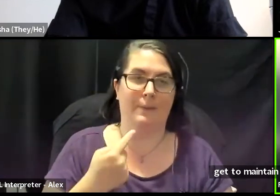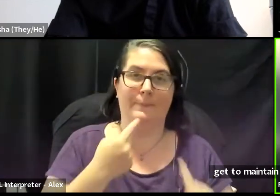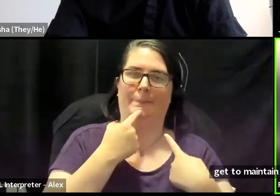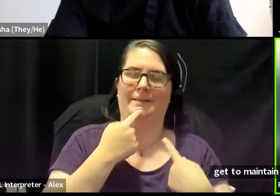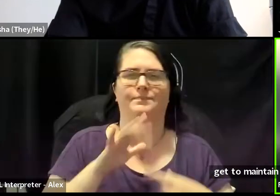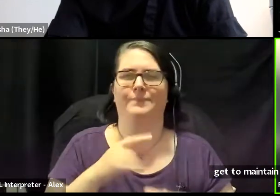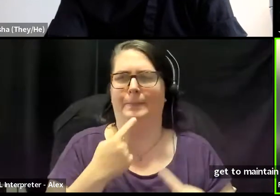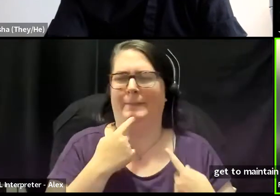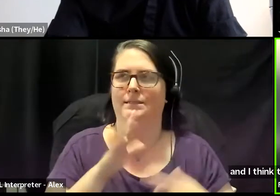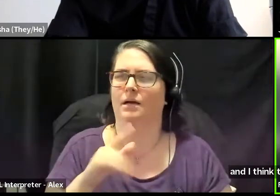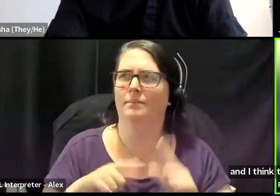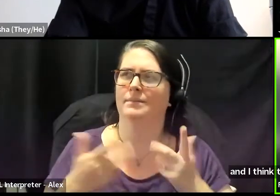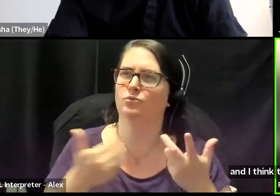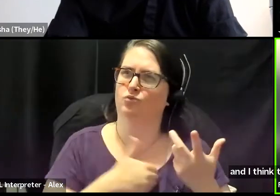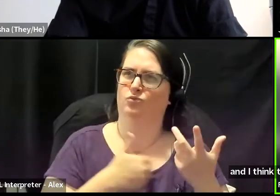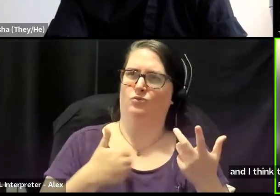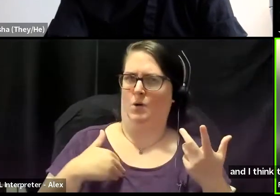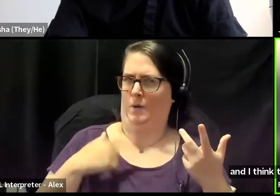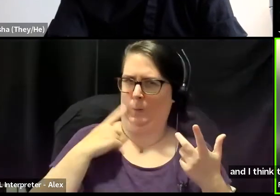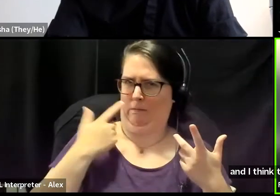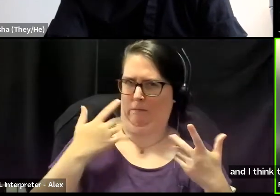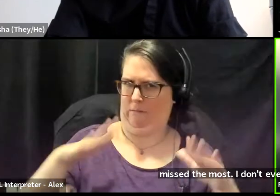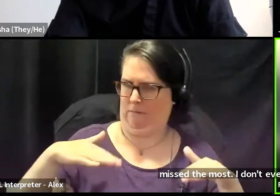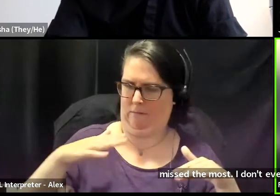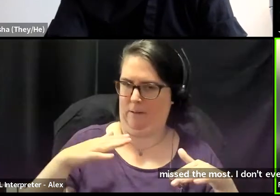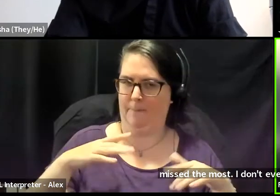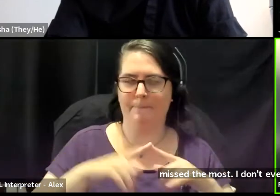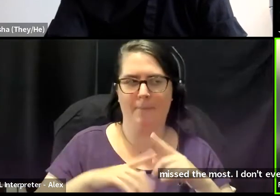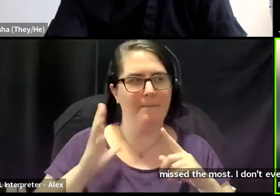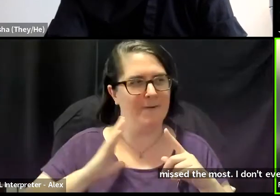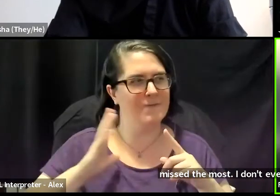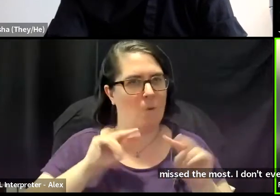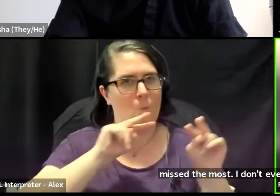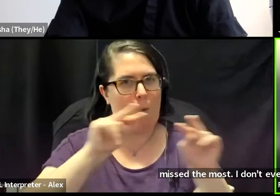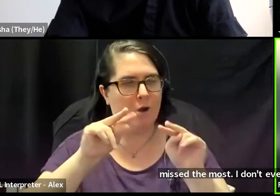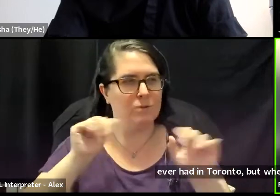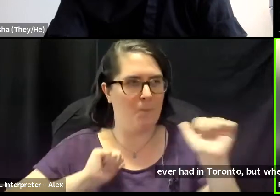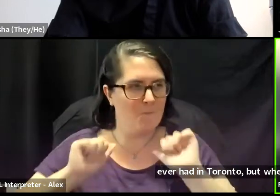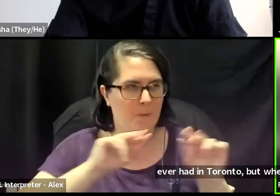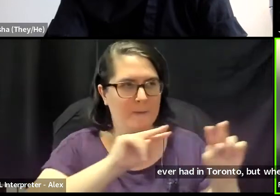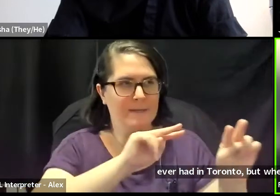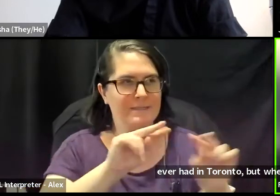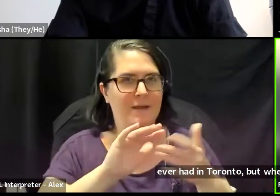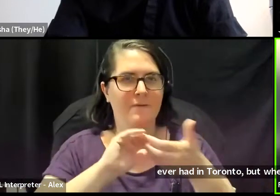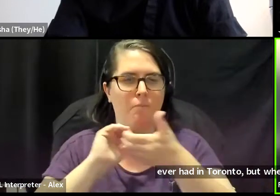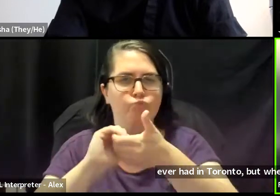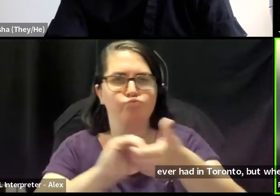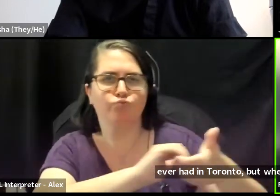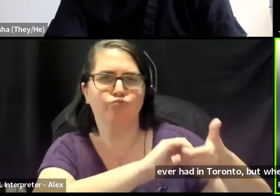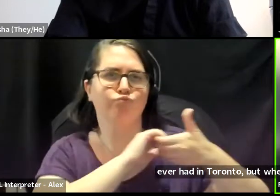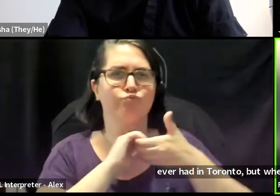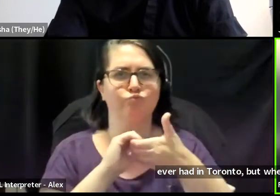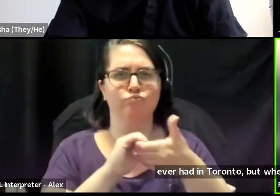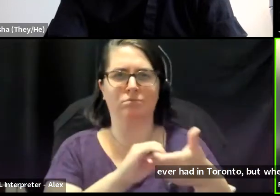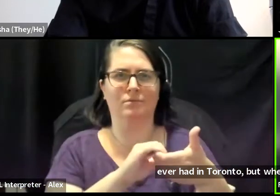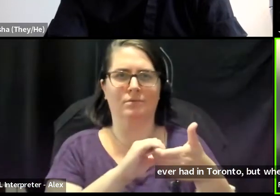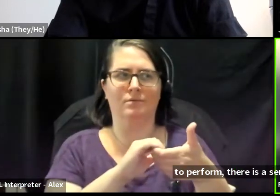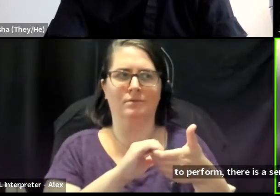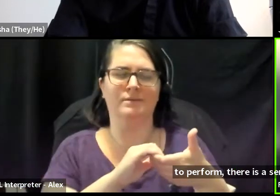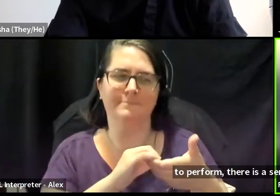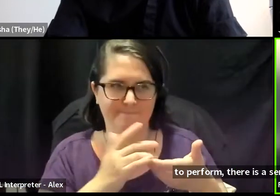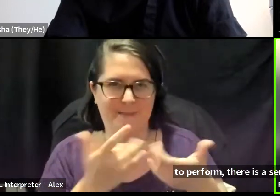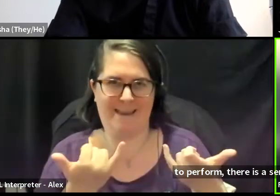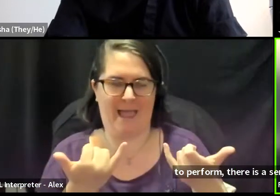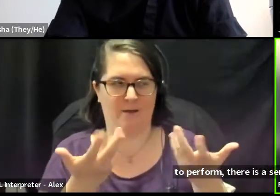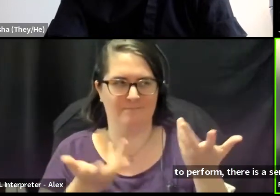we've ever had it in Toronto, but when I've gone to other cities to perform, there is a sense of like camaraderie and